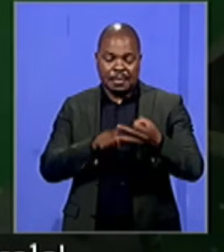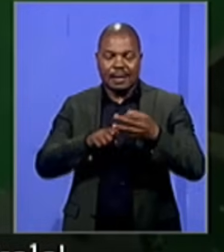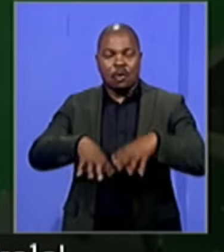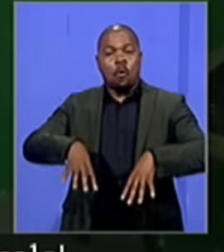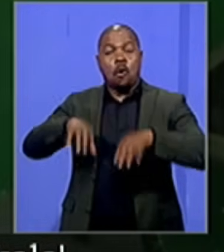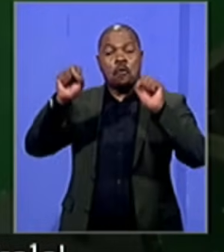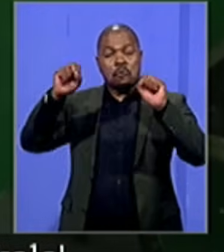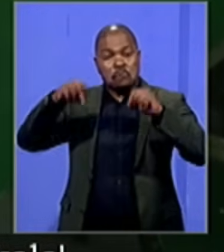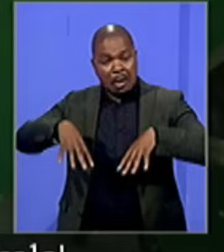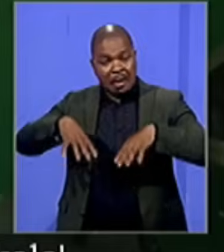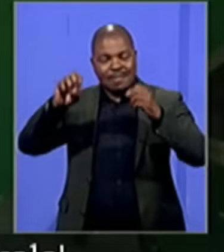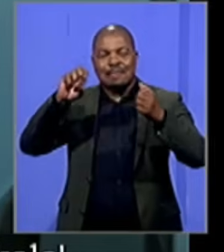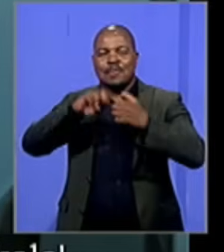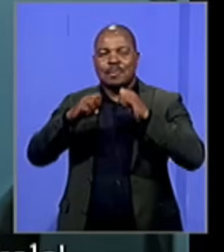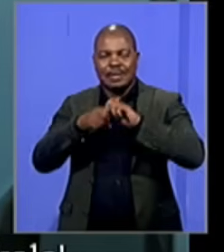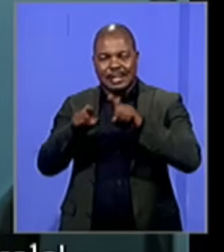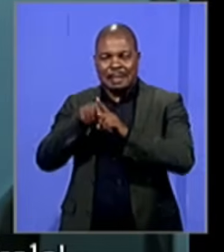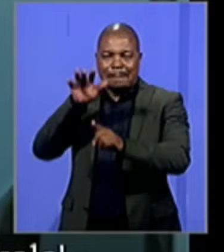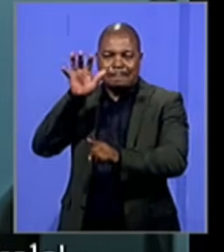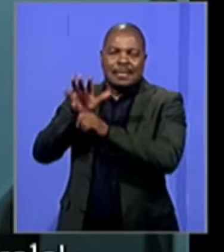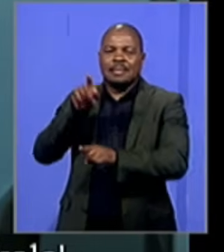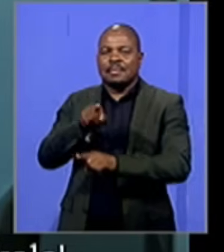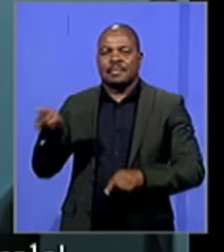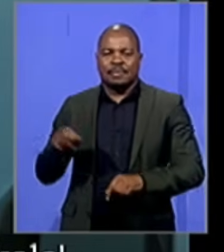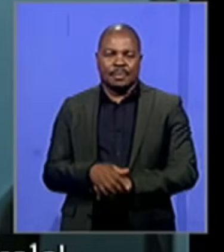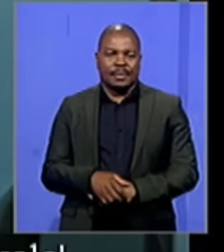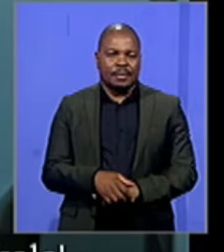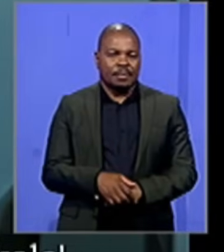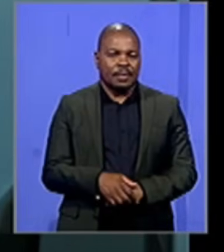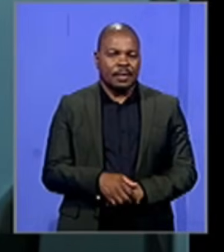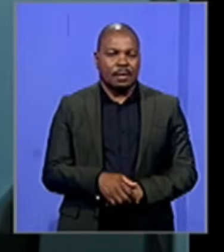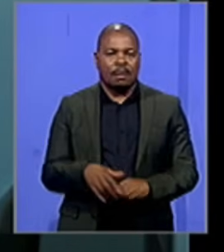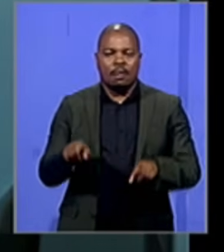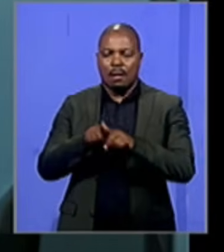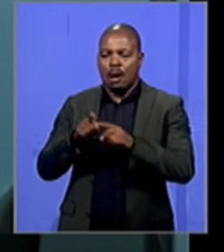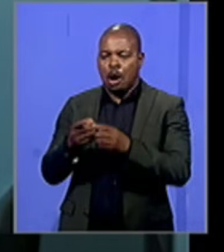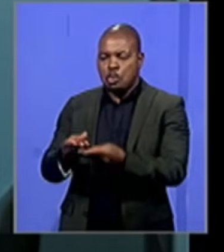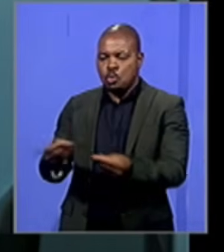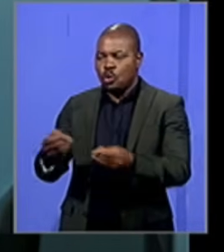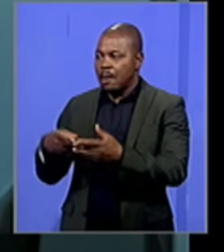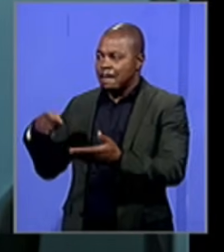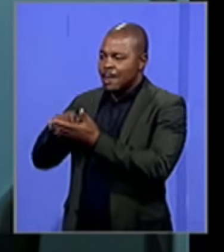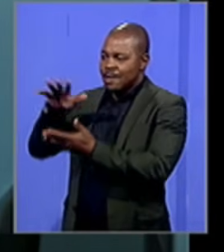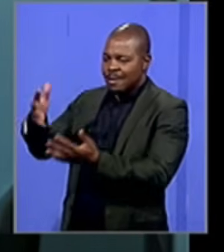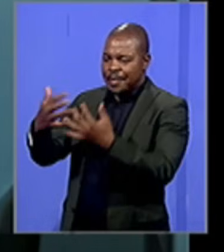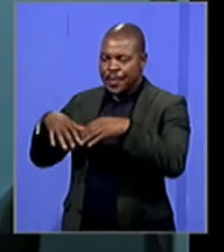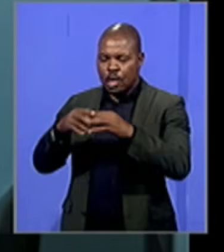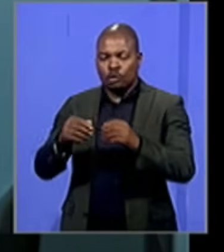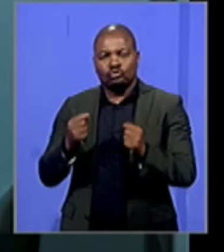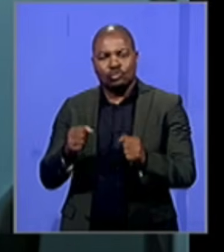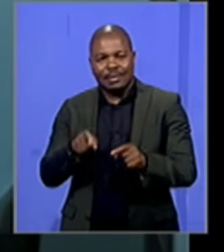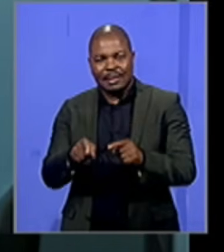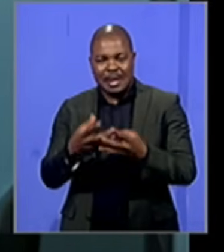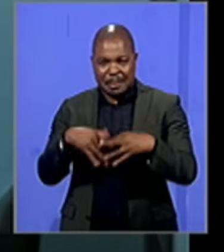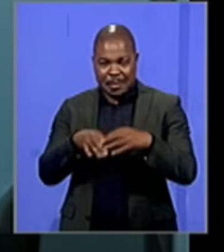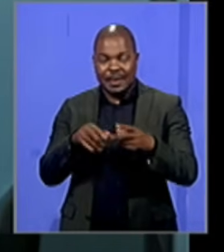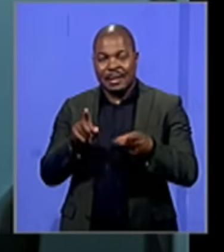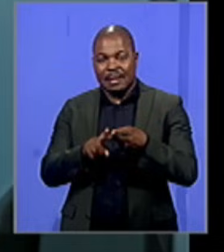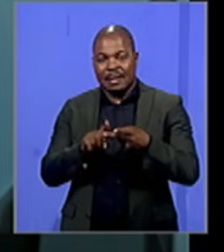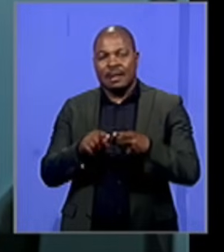oketša mathata a balemi. If you take something like fertilizer, remember even the